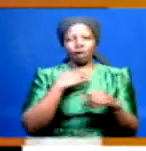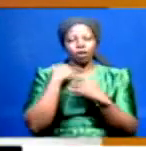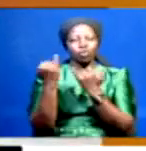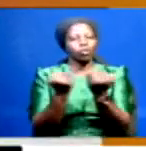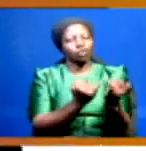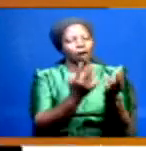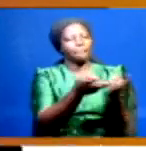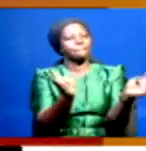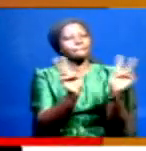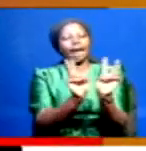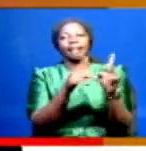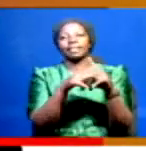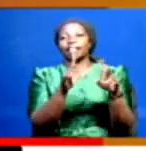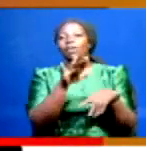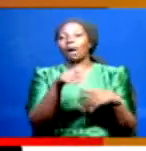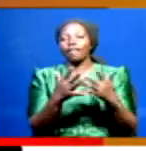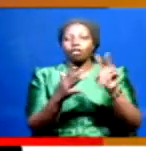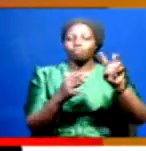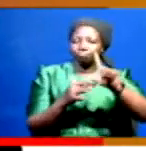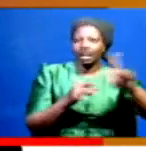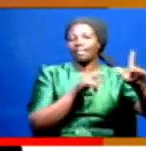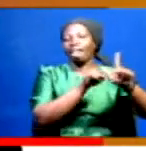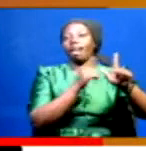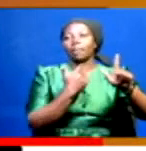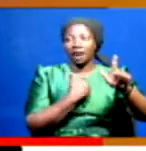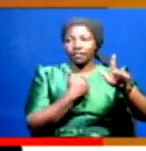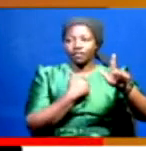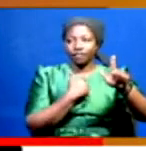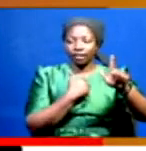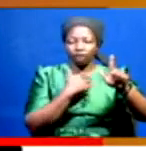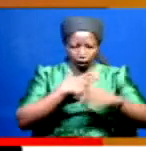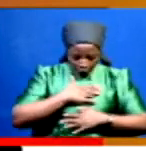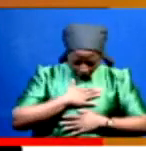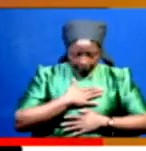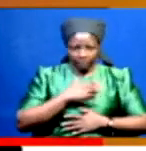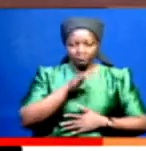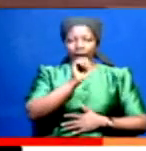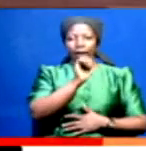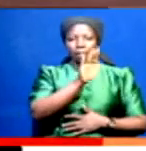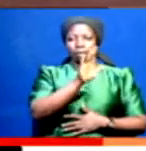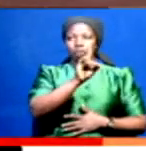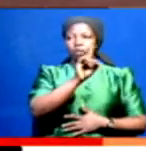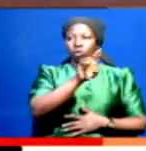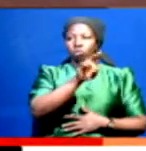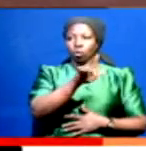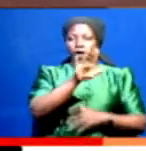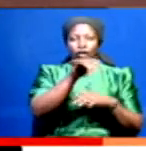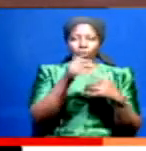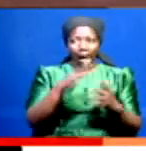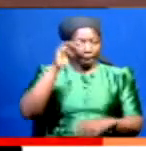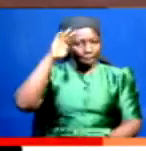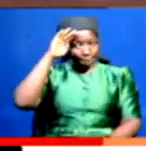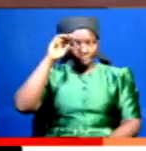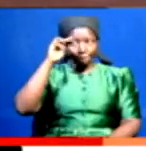Beginning from my immediate left, we have Honorable Abdul Kore from Mandera South.